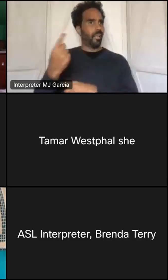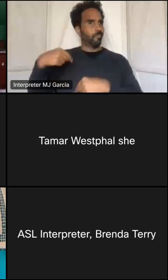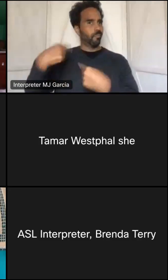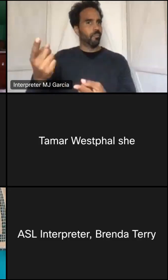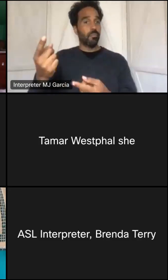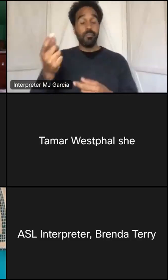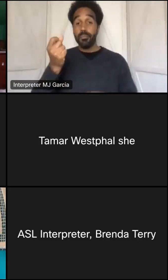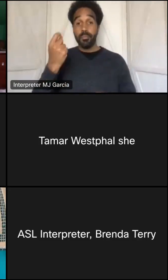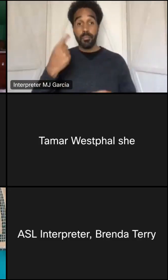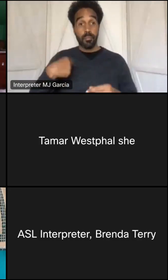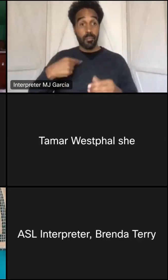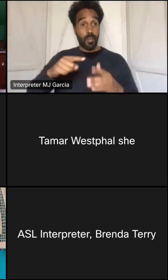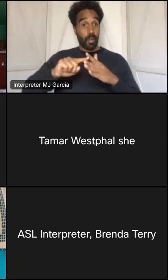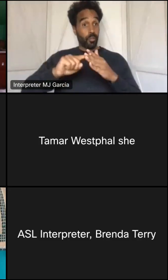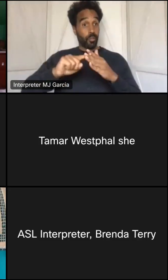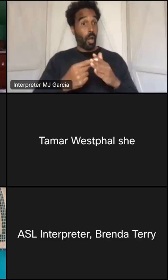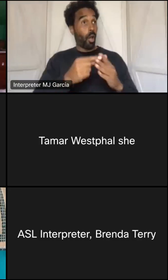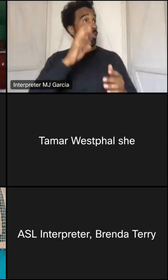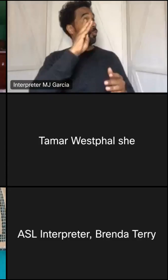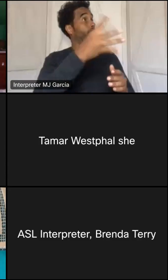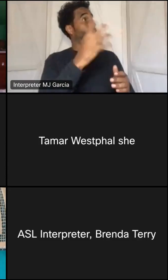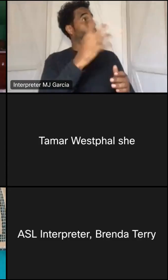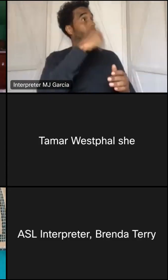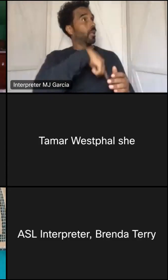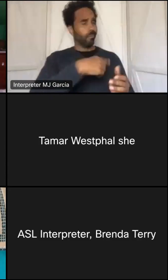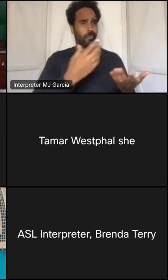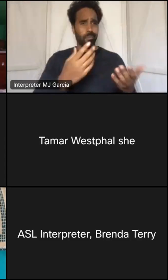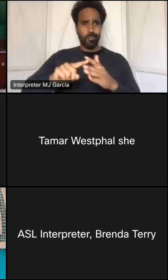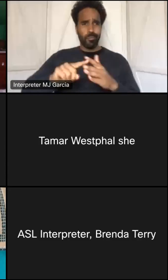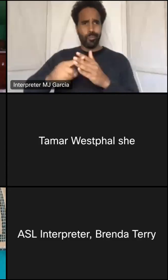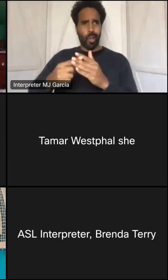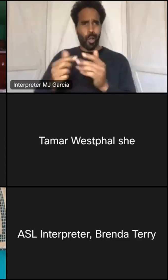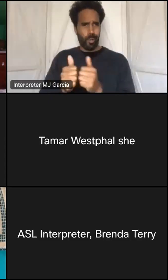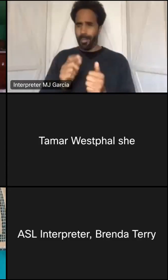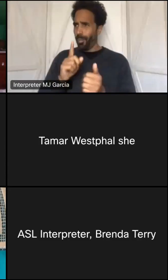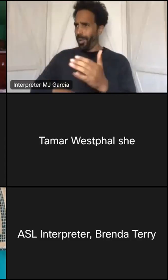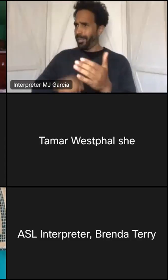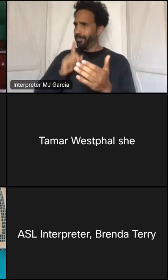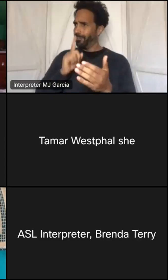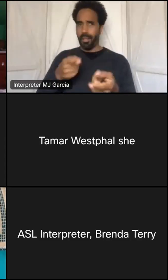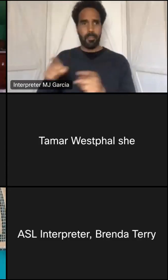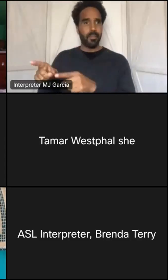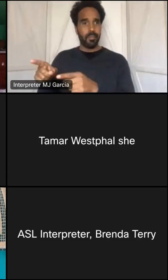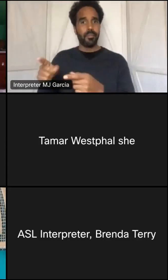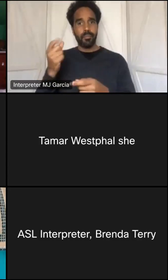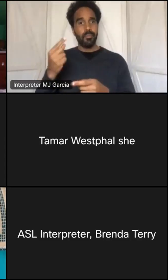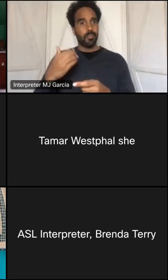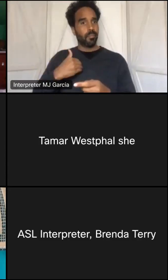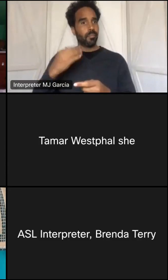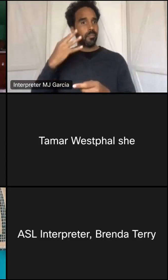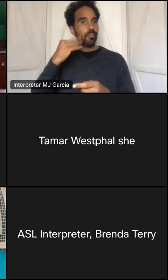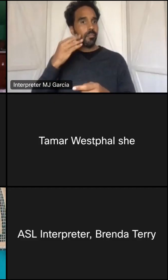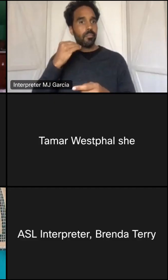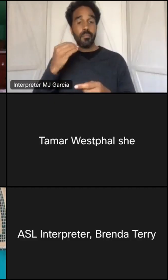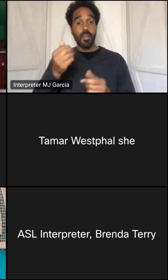that isn't real, but to start in a place that is real with, we have experience, we all have growing and